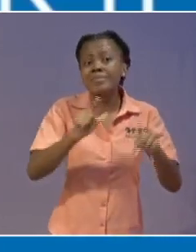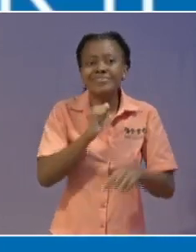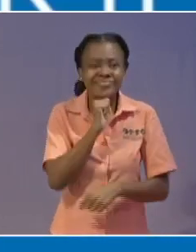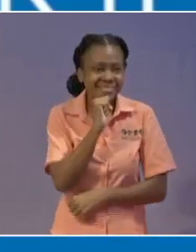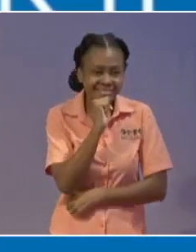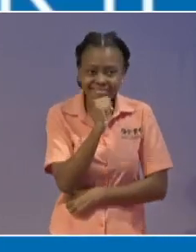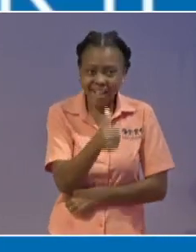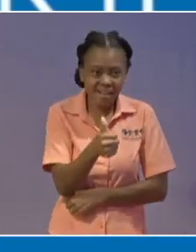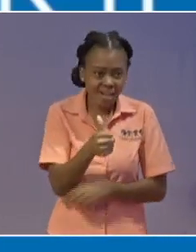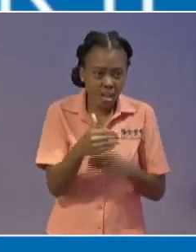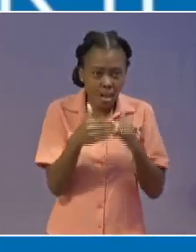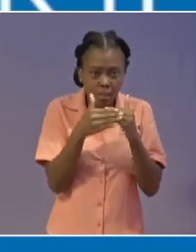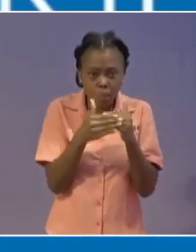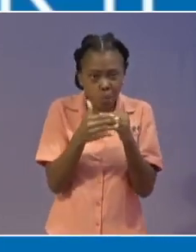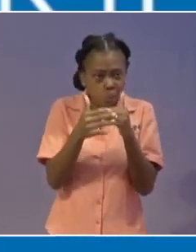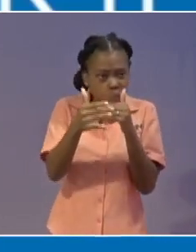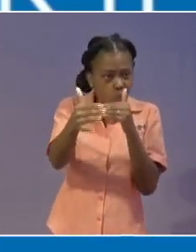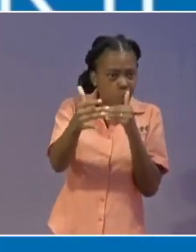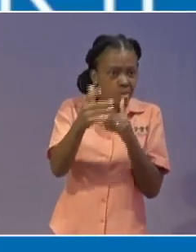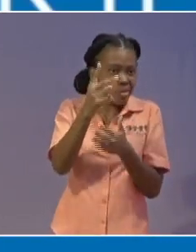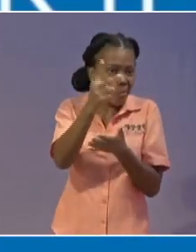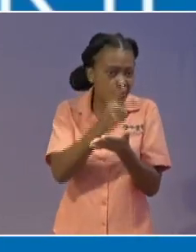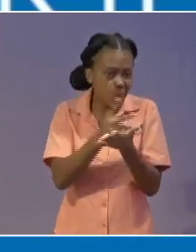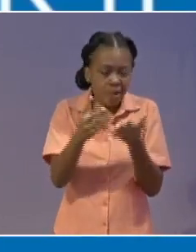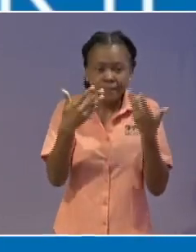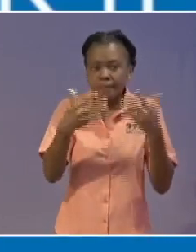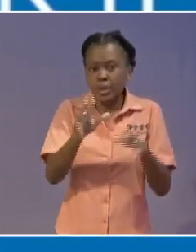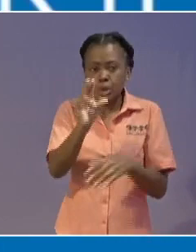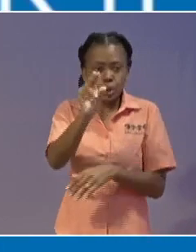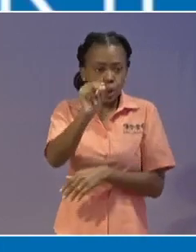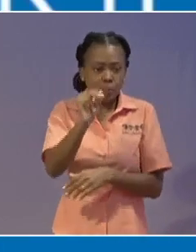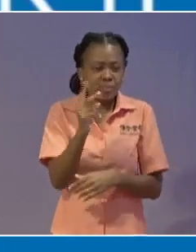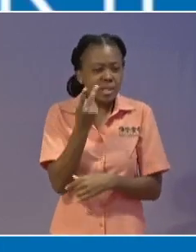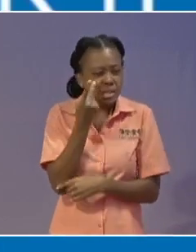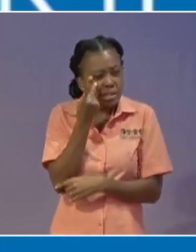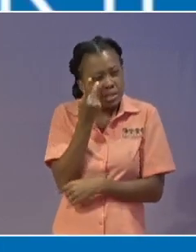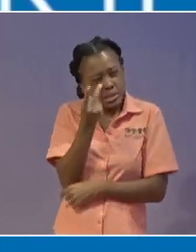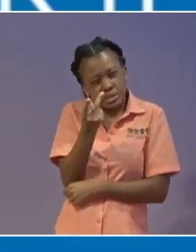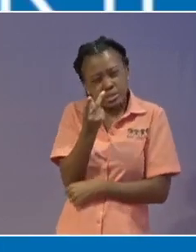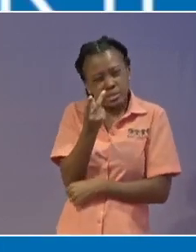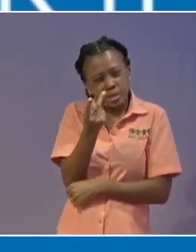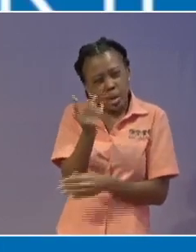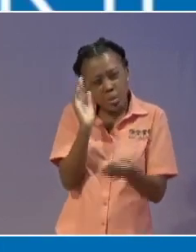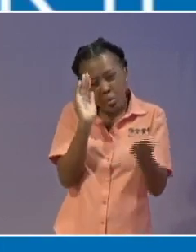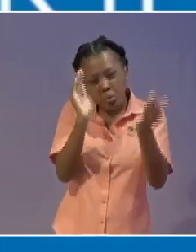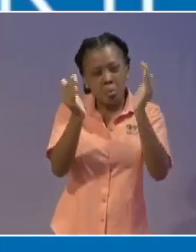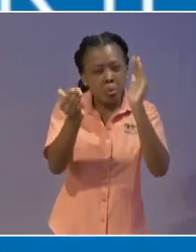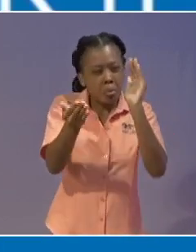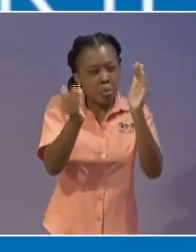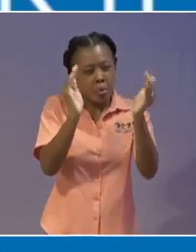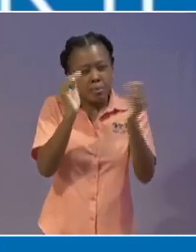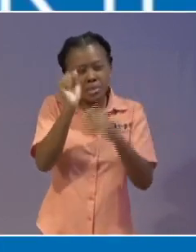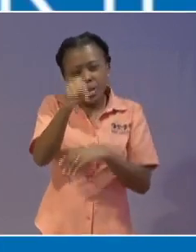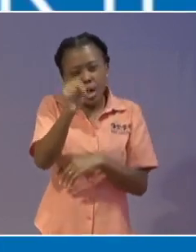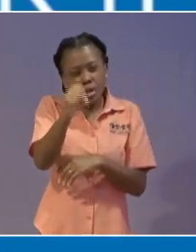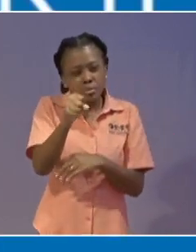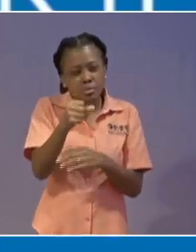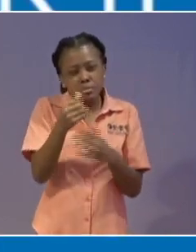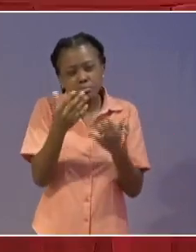passed? So is there a trend in the not fully vaccinated who are in hospital, for example? Thank